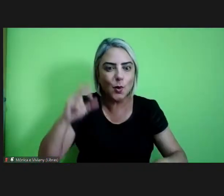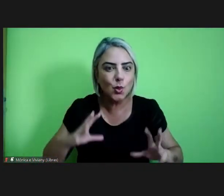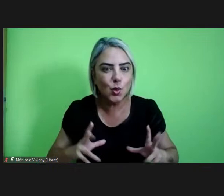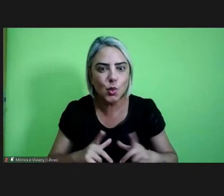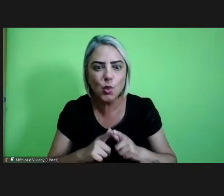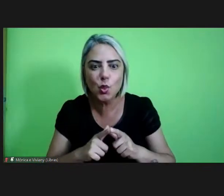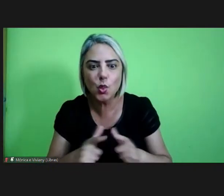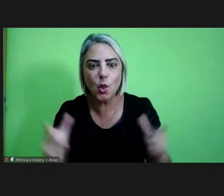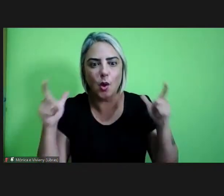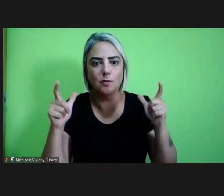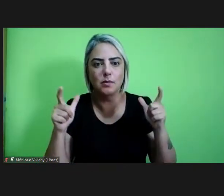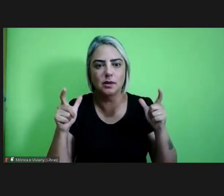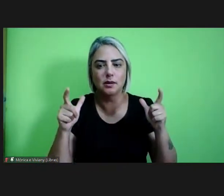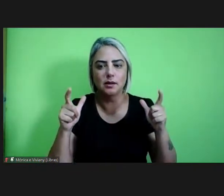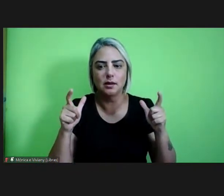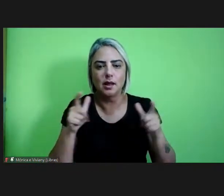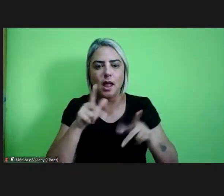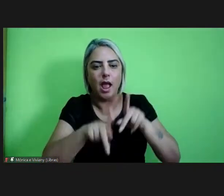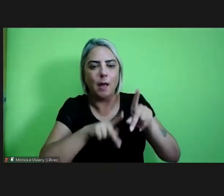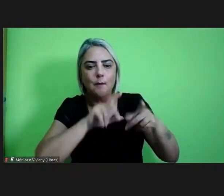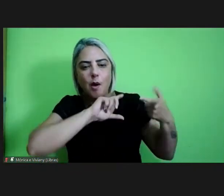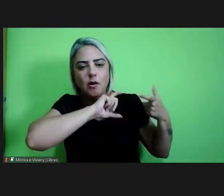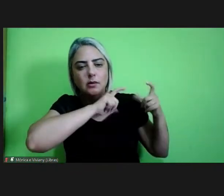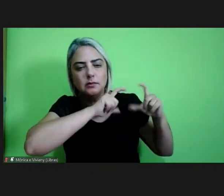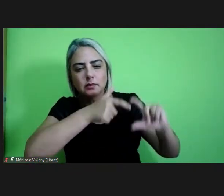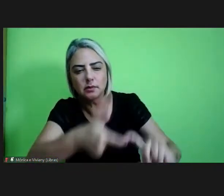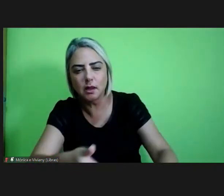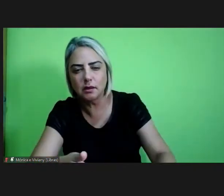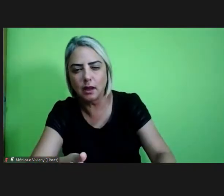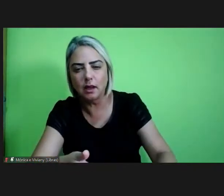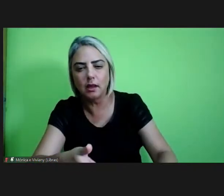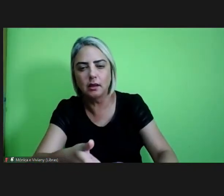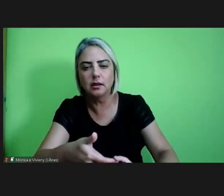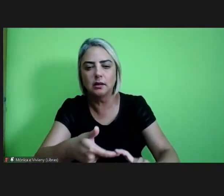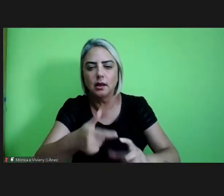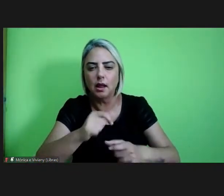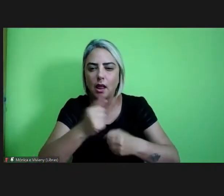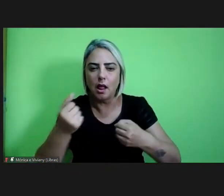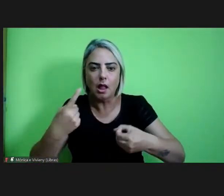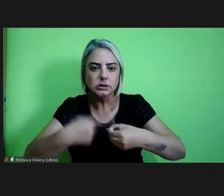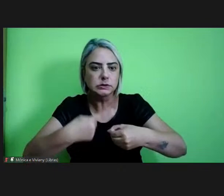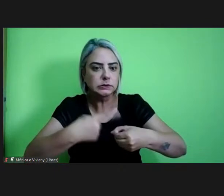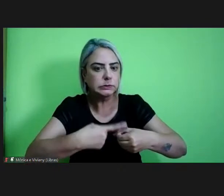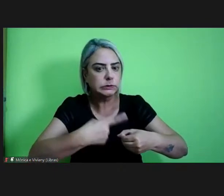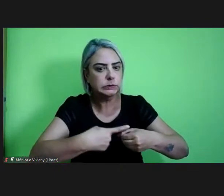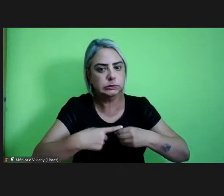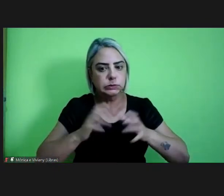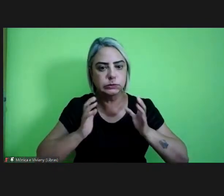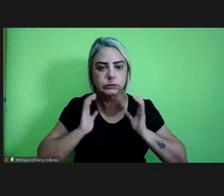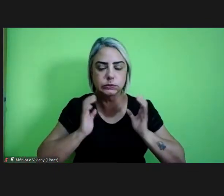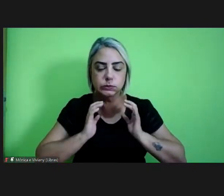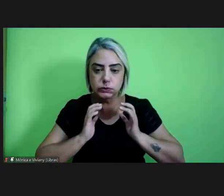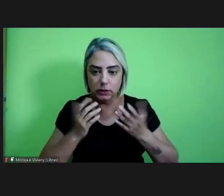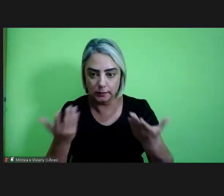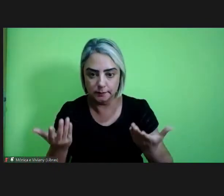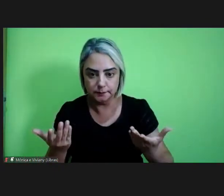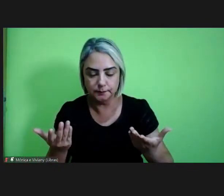We have a great cultural diversity in Brazil, be it from traditional people, our great